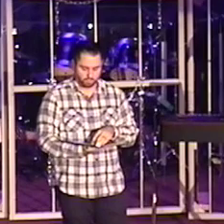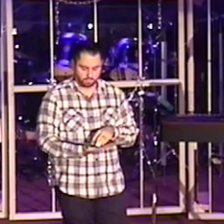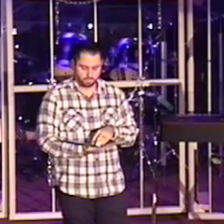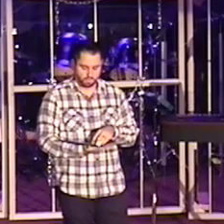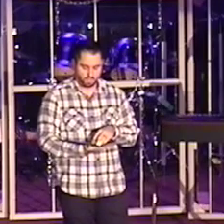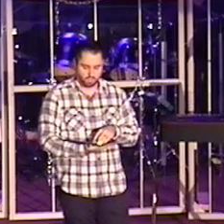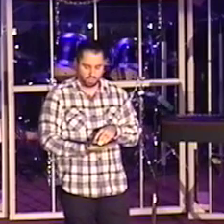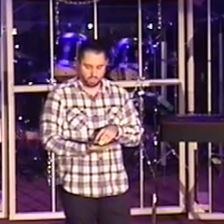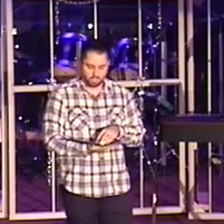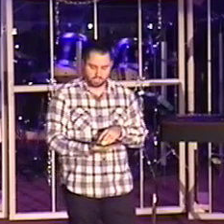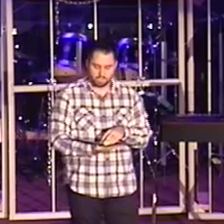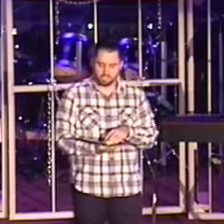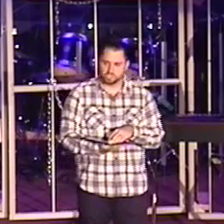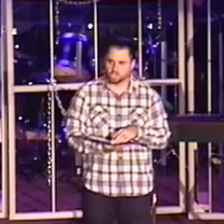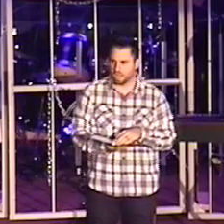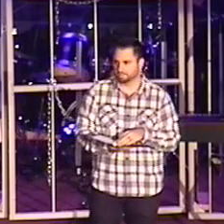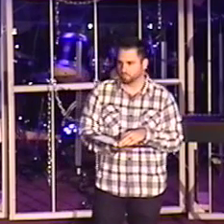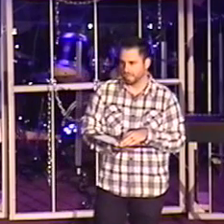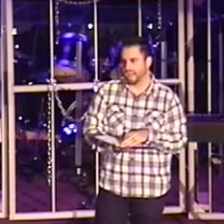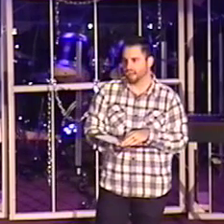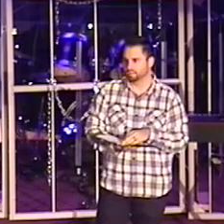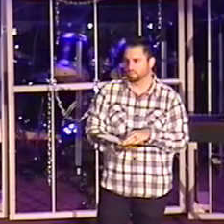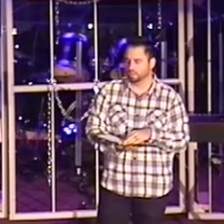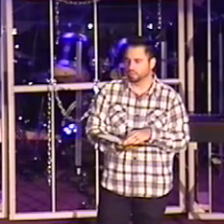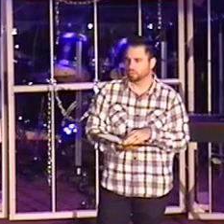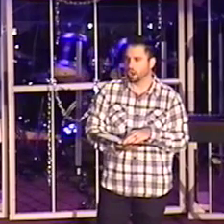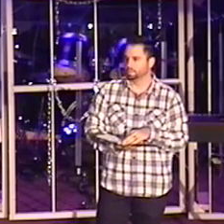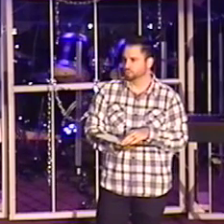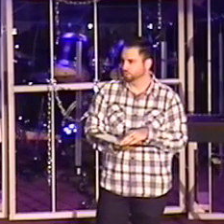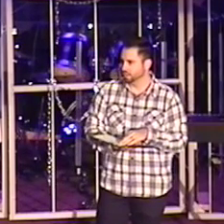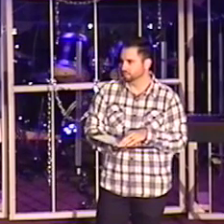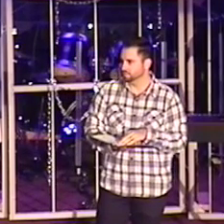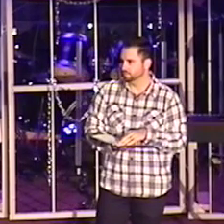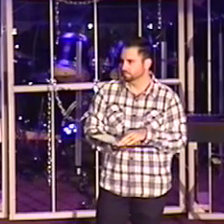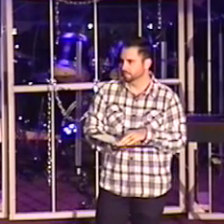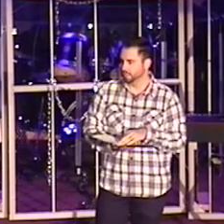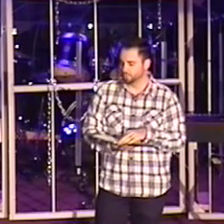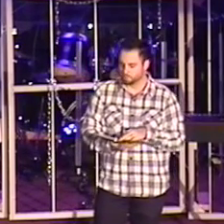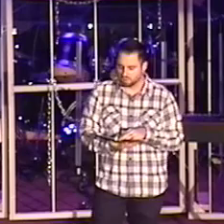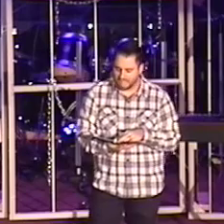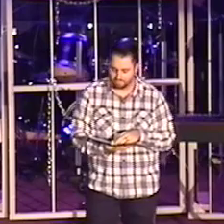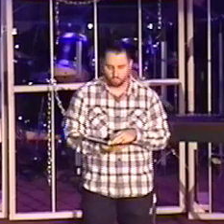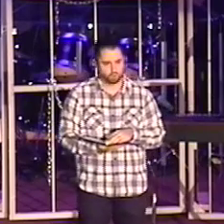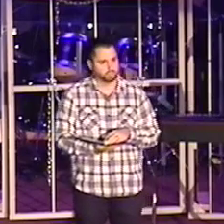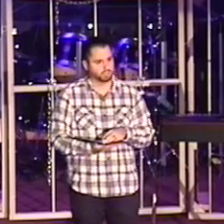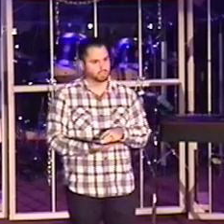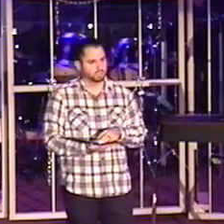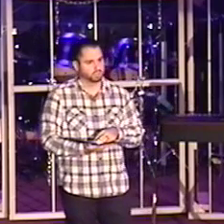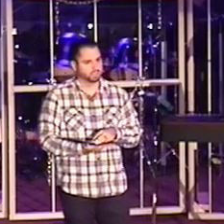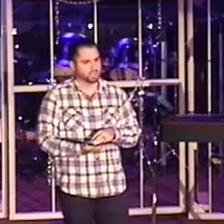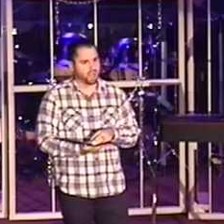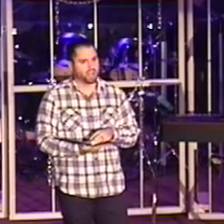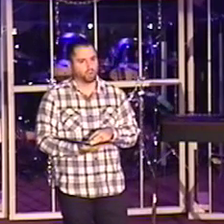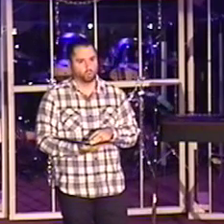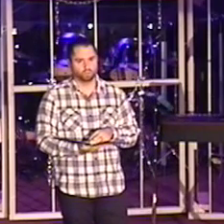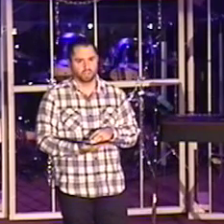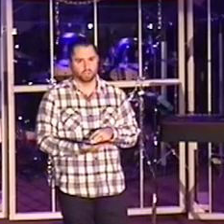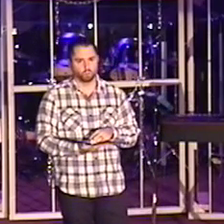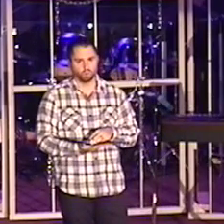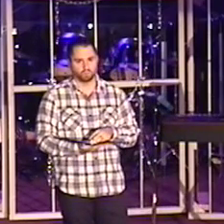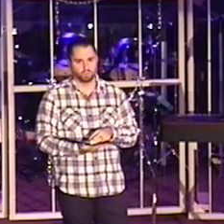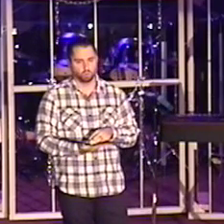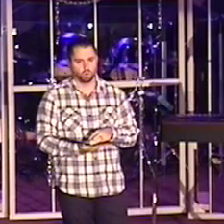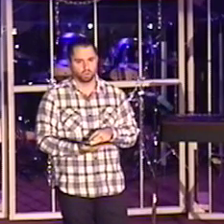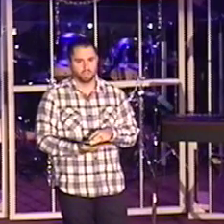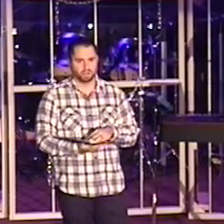I do? You see, these jobs that we have, they're opportunities, they're platforms to not only